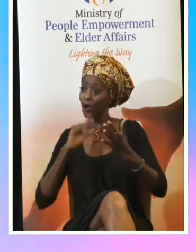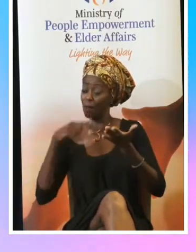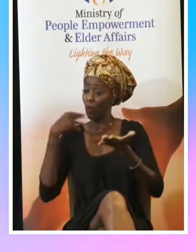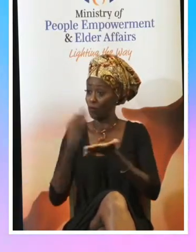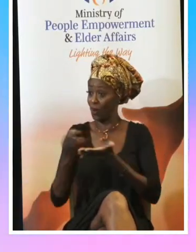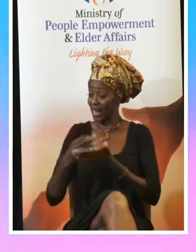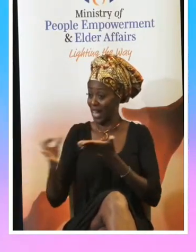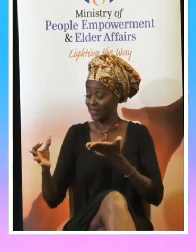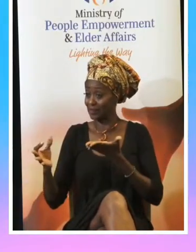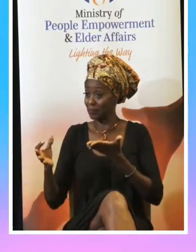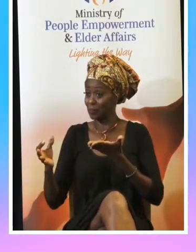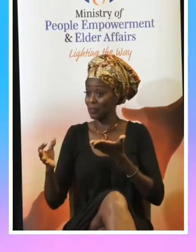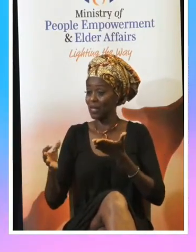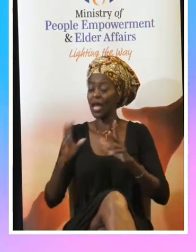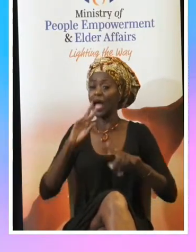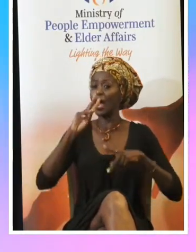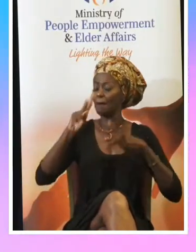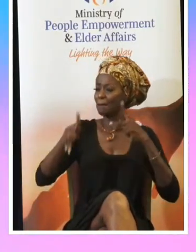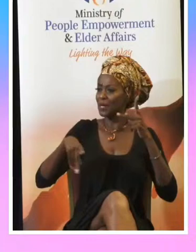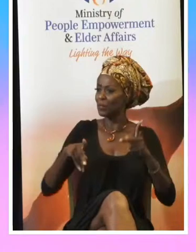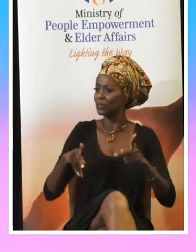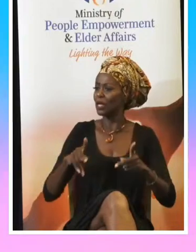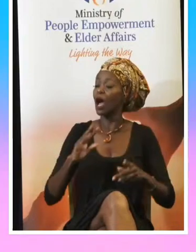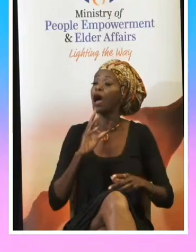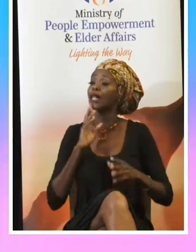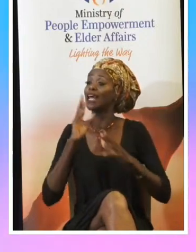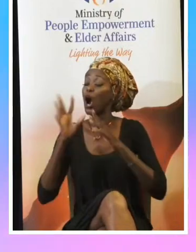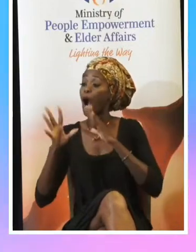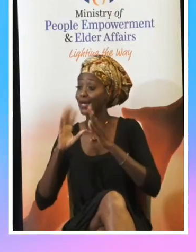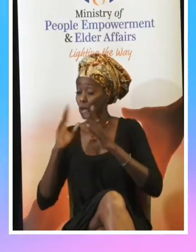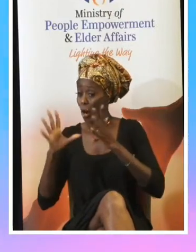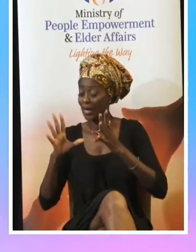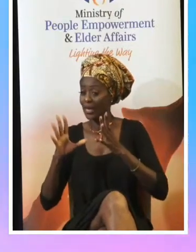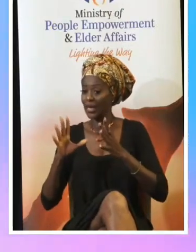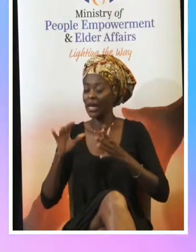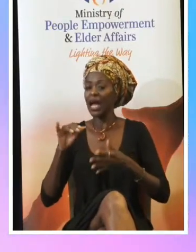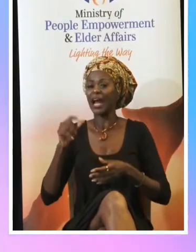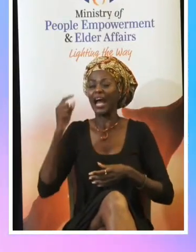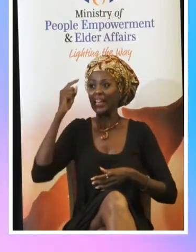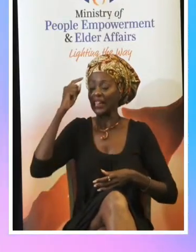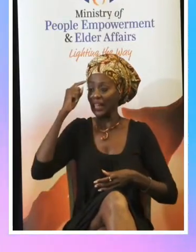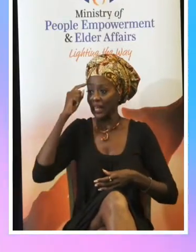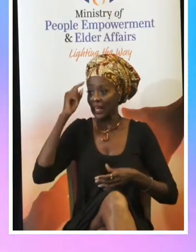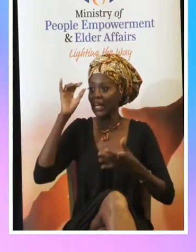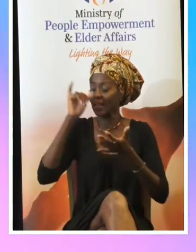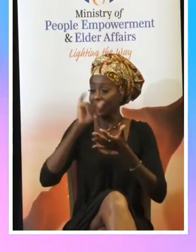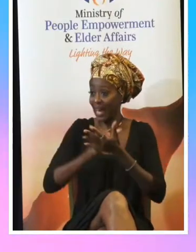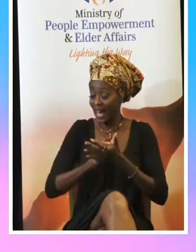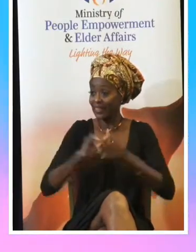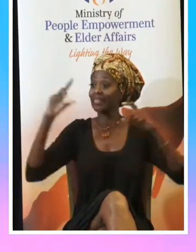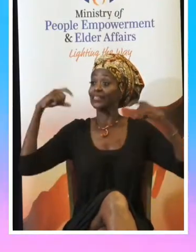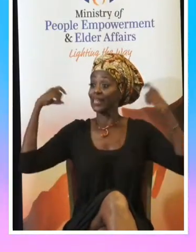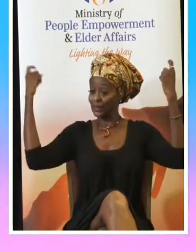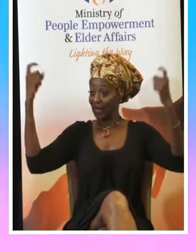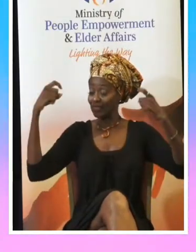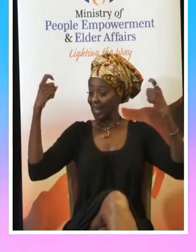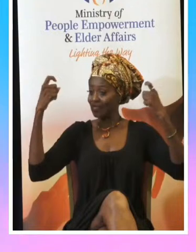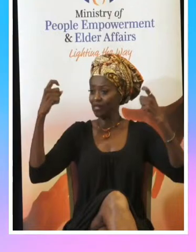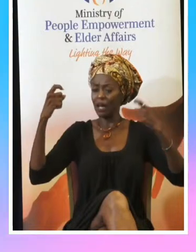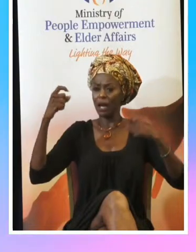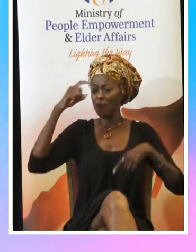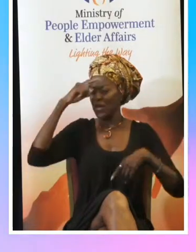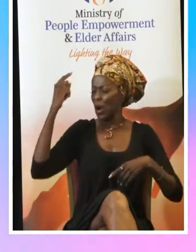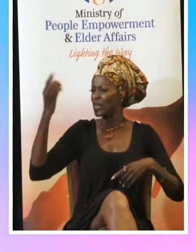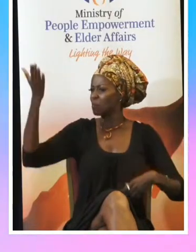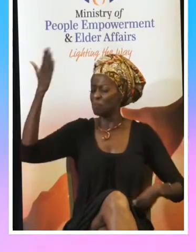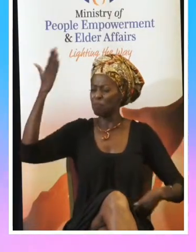is that people are talking about it. And that in itself, I think, is a victory, because people were not talking about these issues in a central